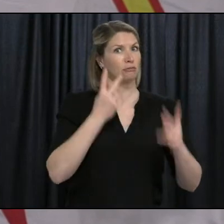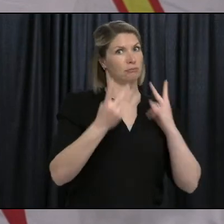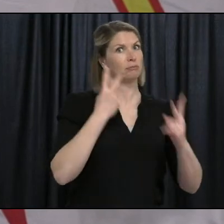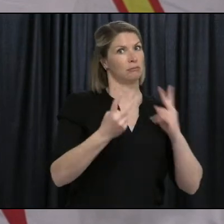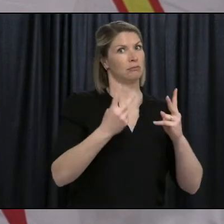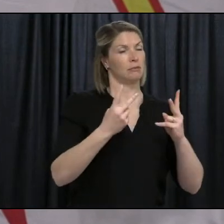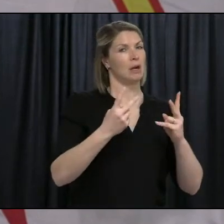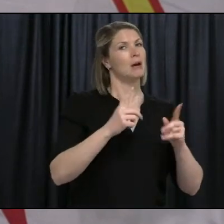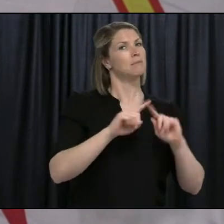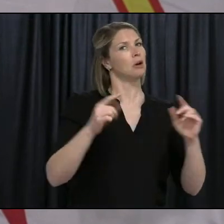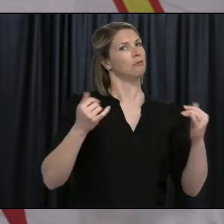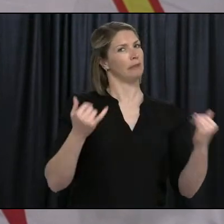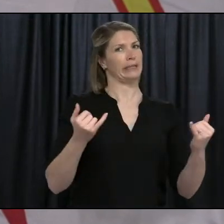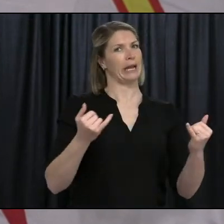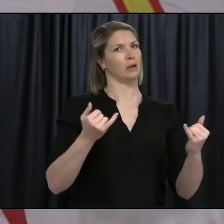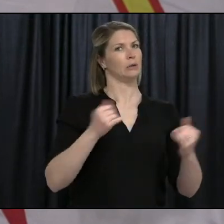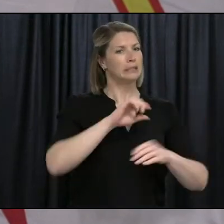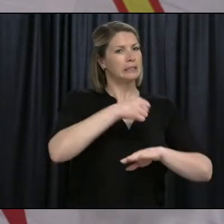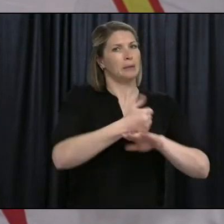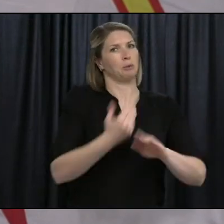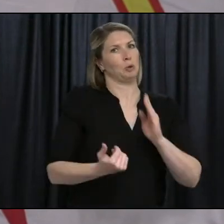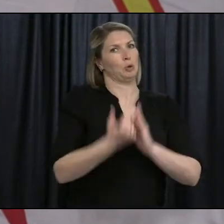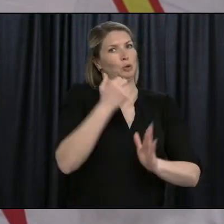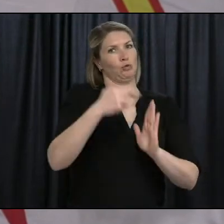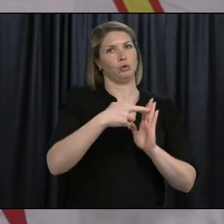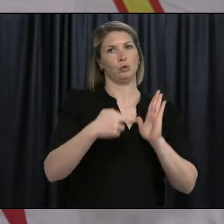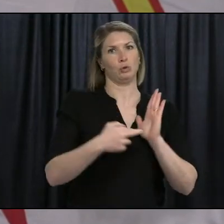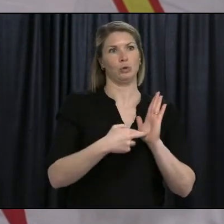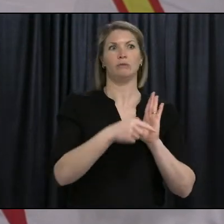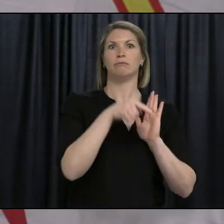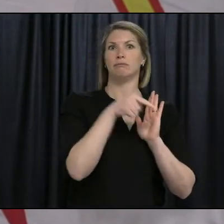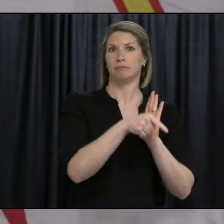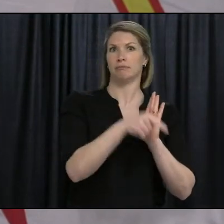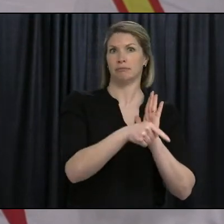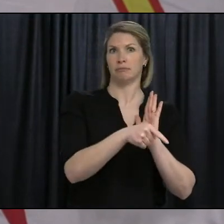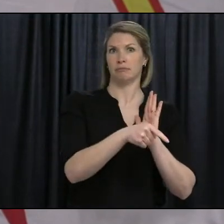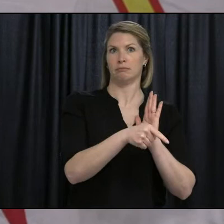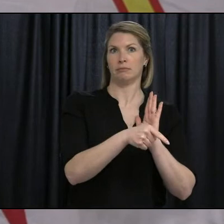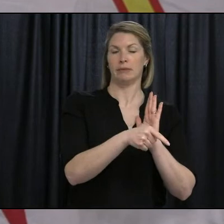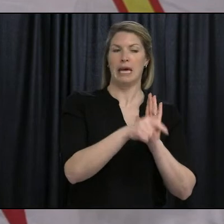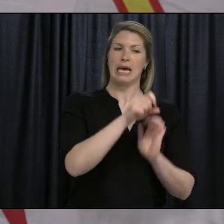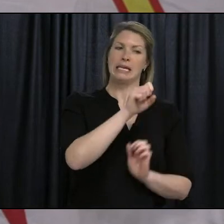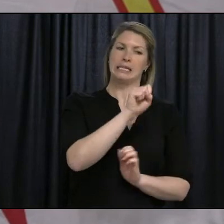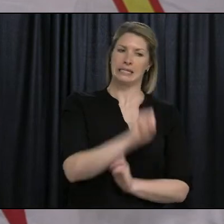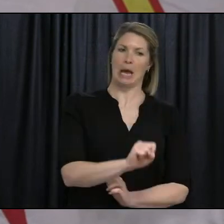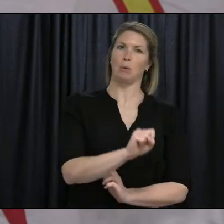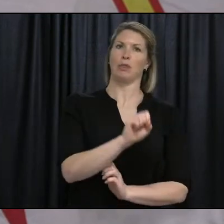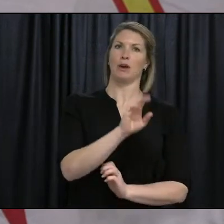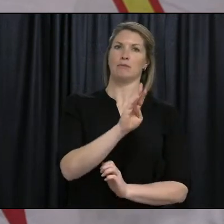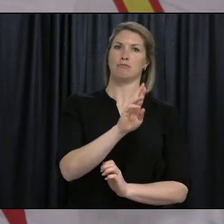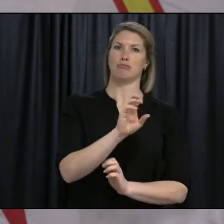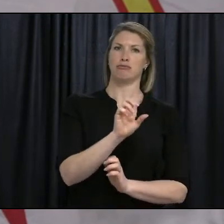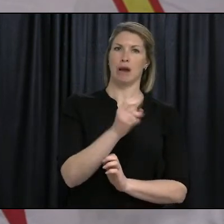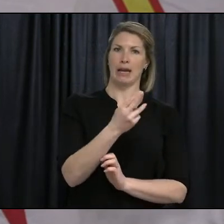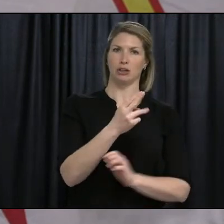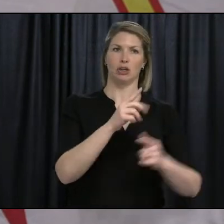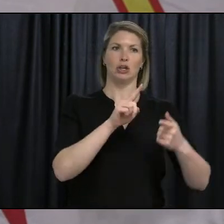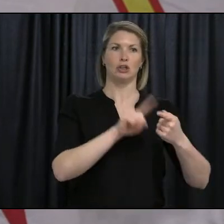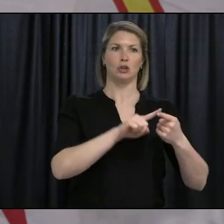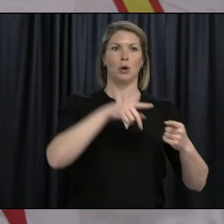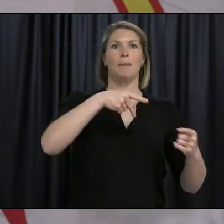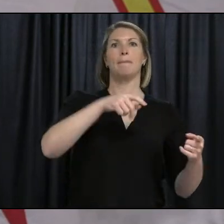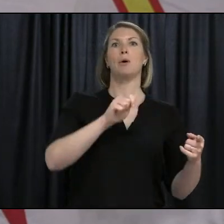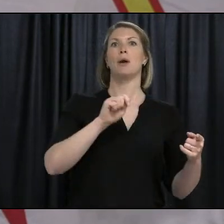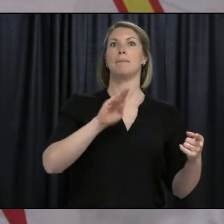introducing a special measures order today to move communities from South Branch down to Port aux Basques, including